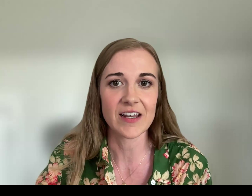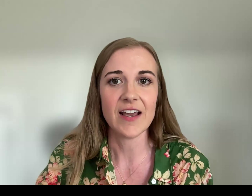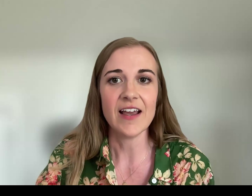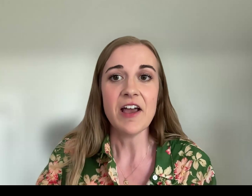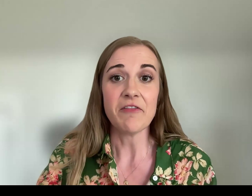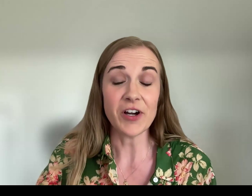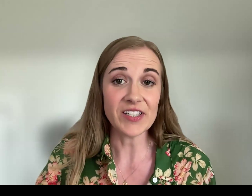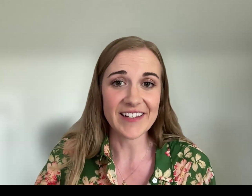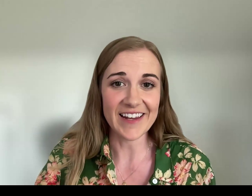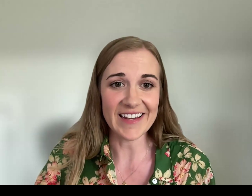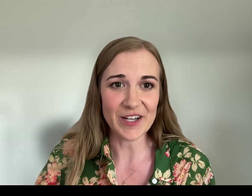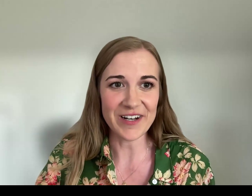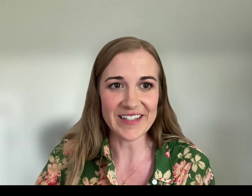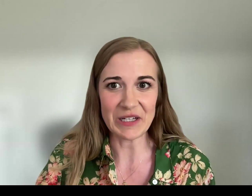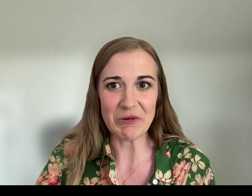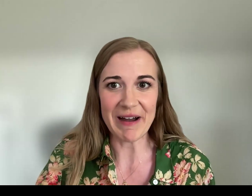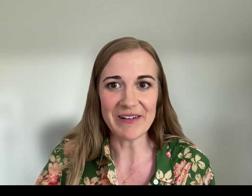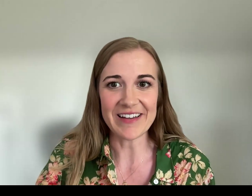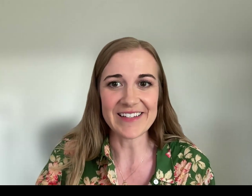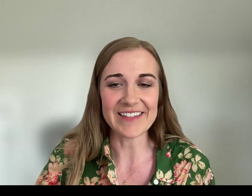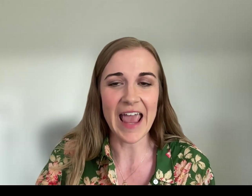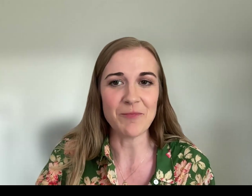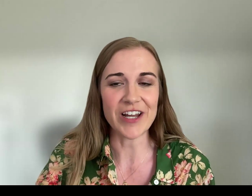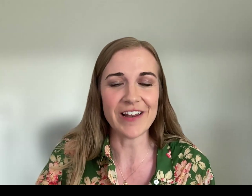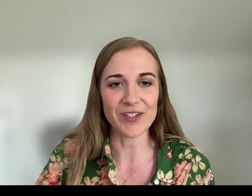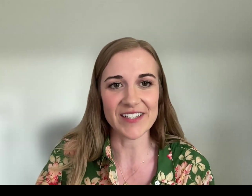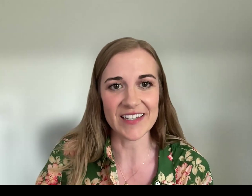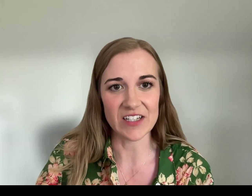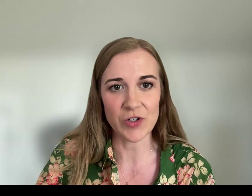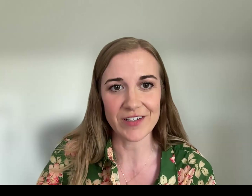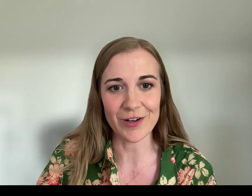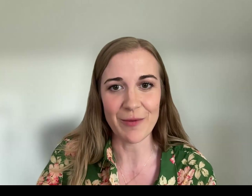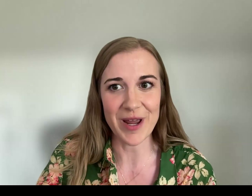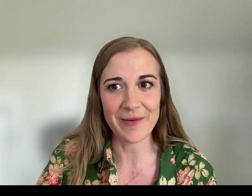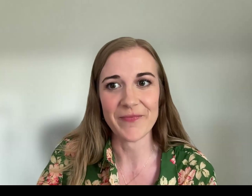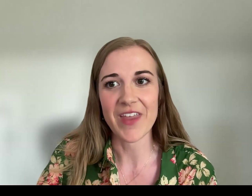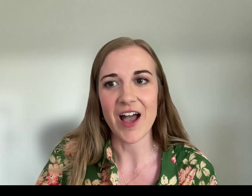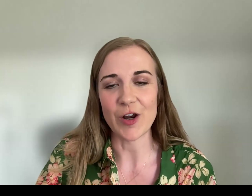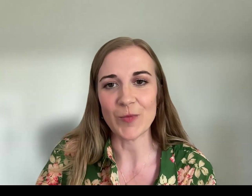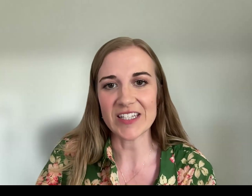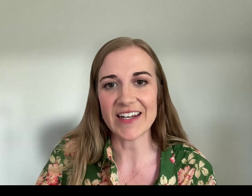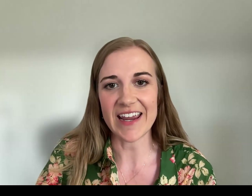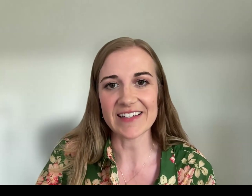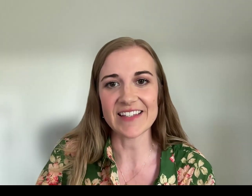investigations. First, the case I want to tell you about is MJ versus the District of Columbia,